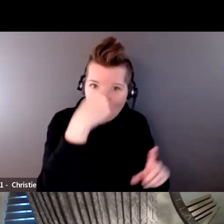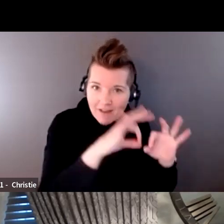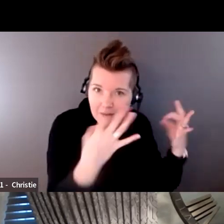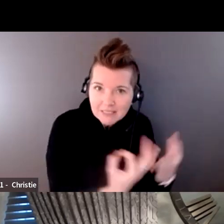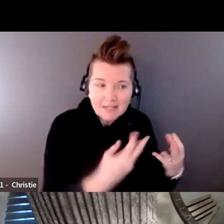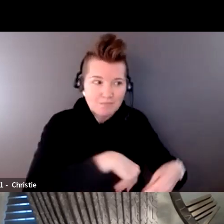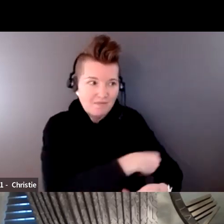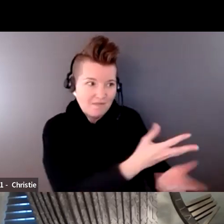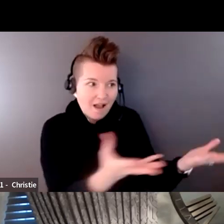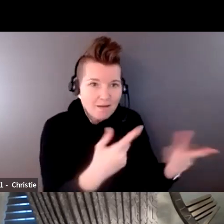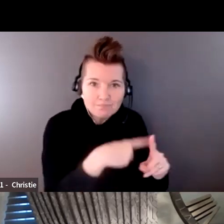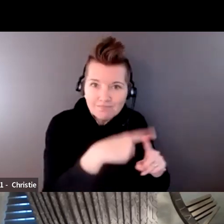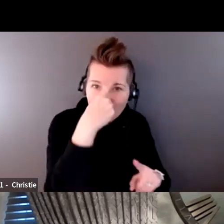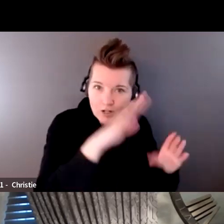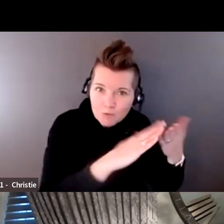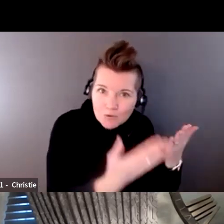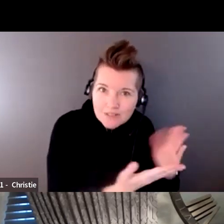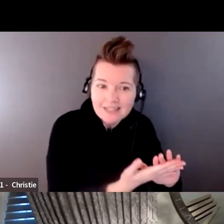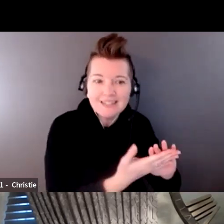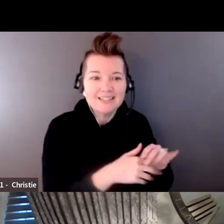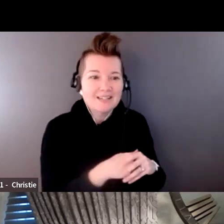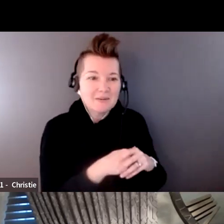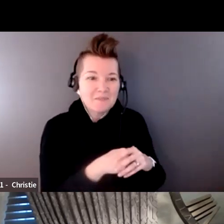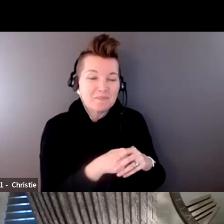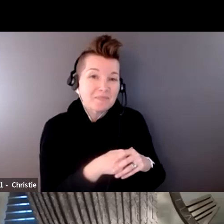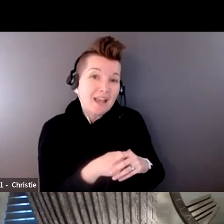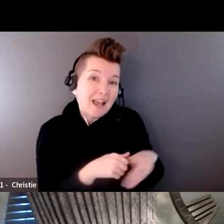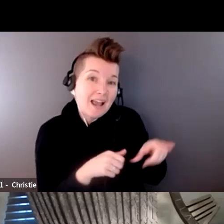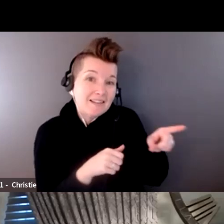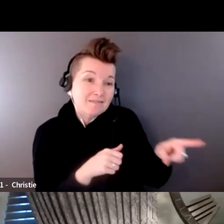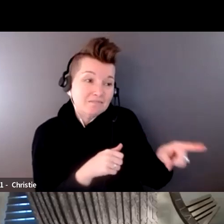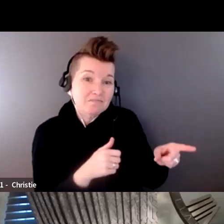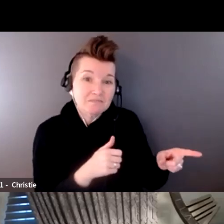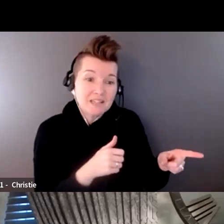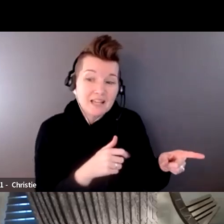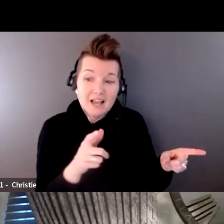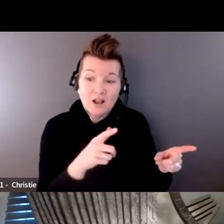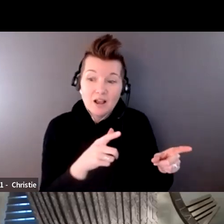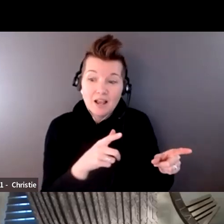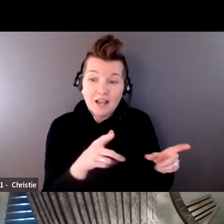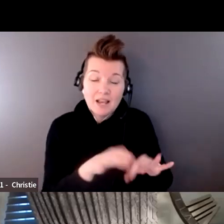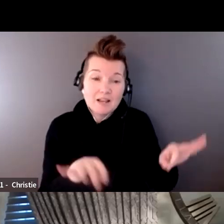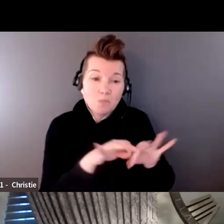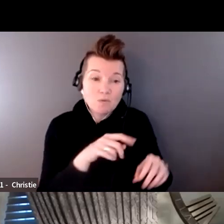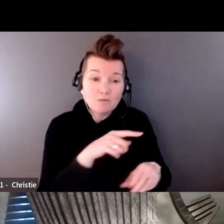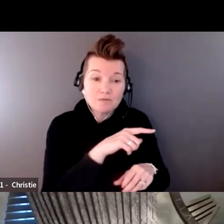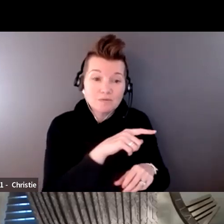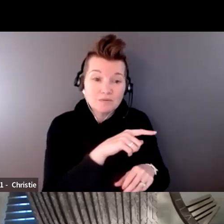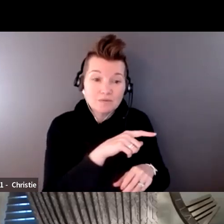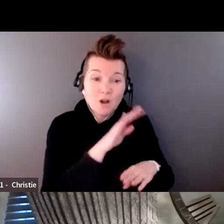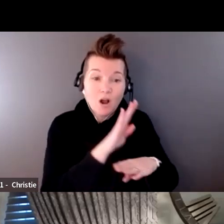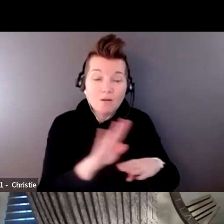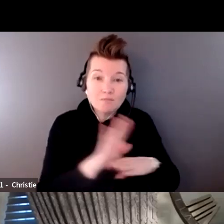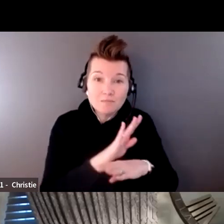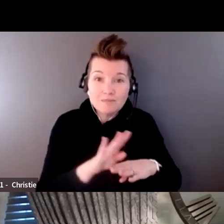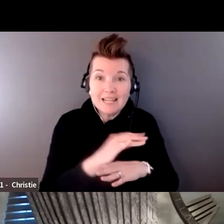are we also exploring opportunities for entrepreneurship as well? So for the businesses that are in the business of,